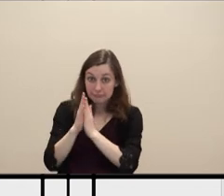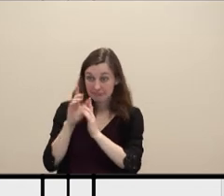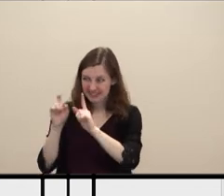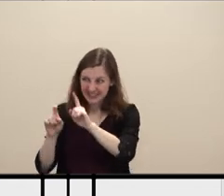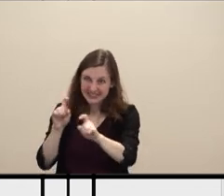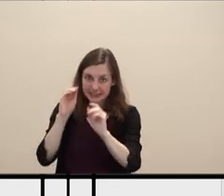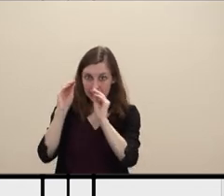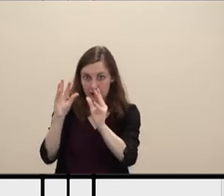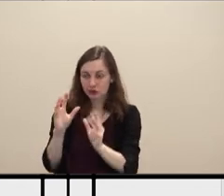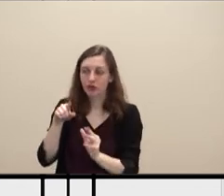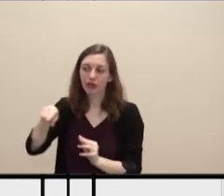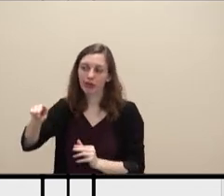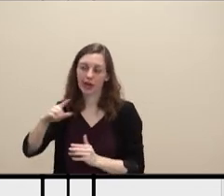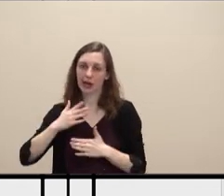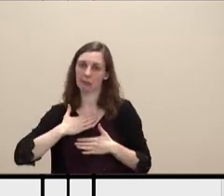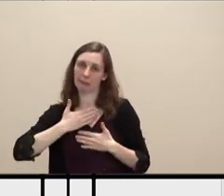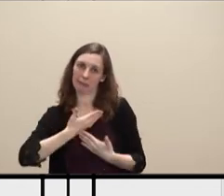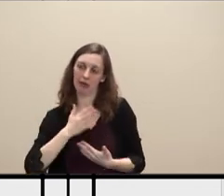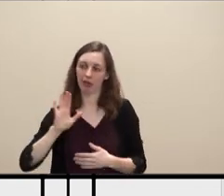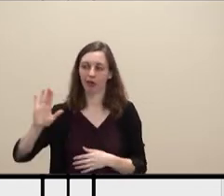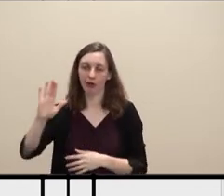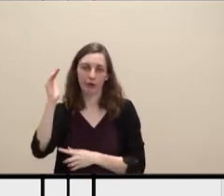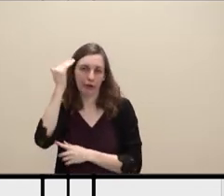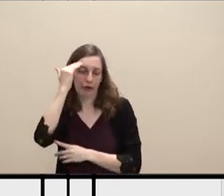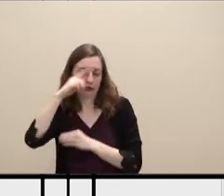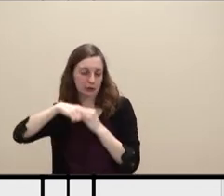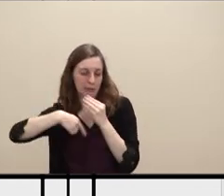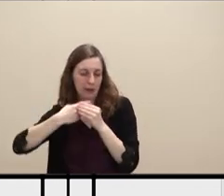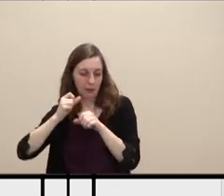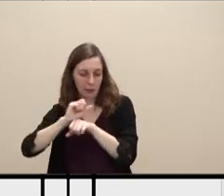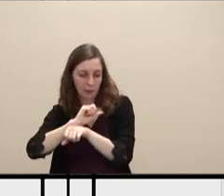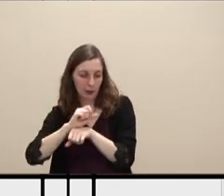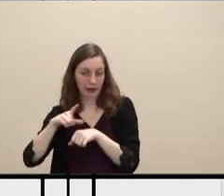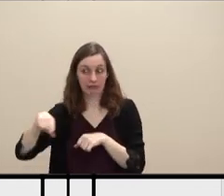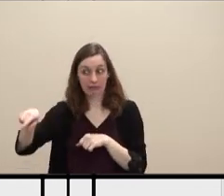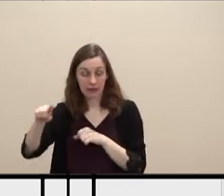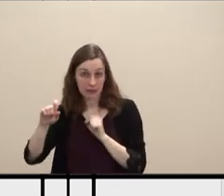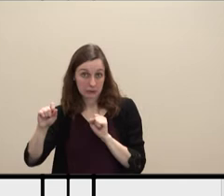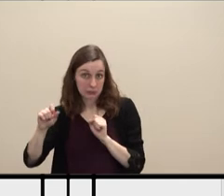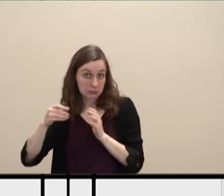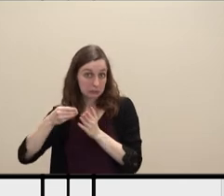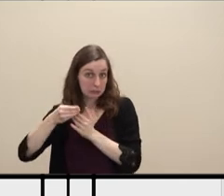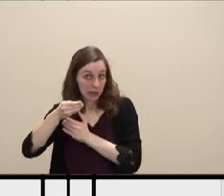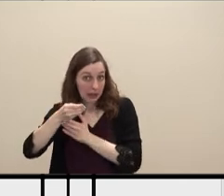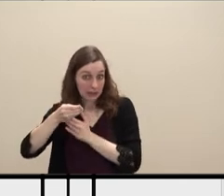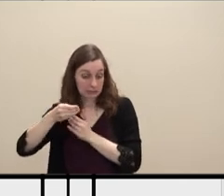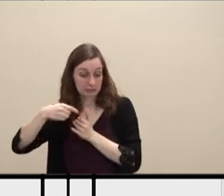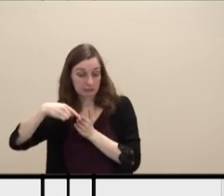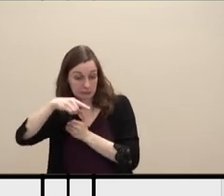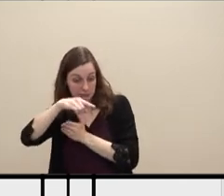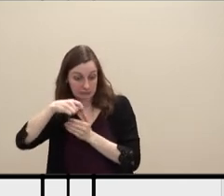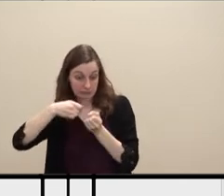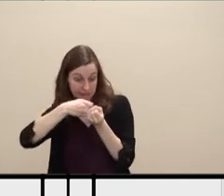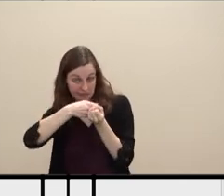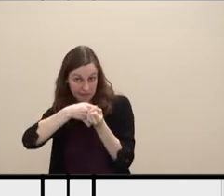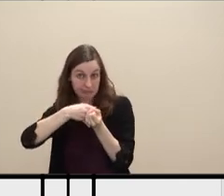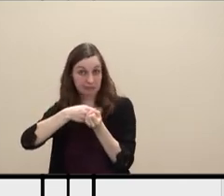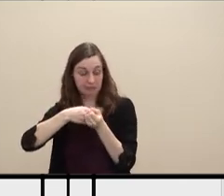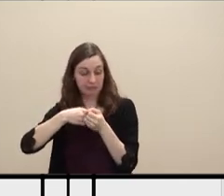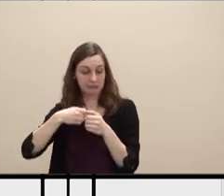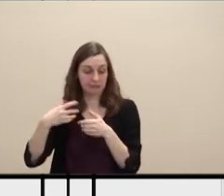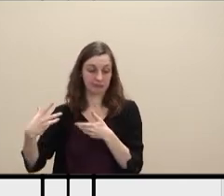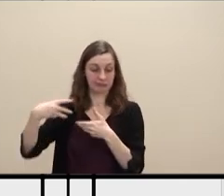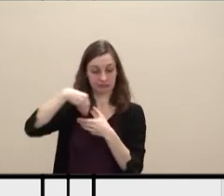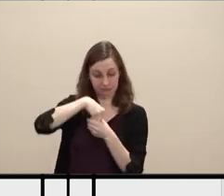input on their knowledge about this work and their buy-in levels. We also, in a few weeks, will